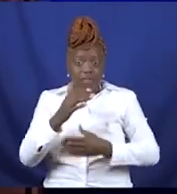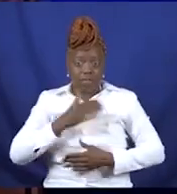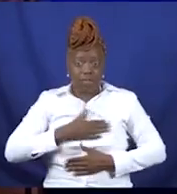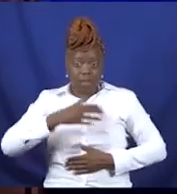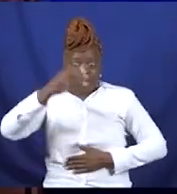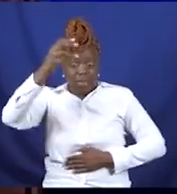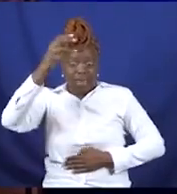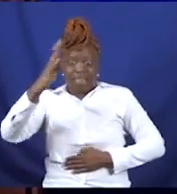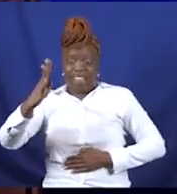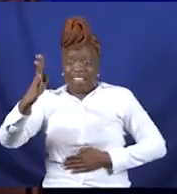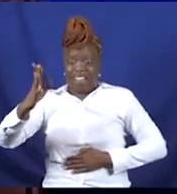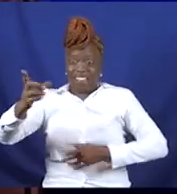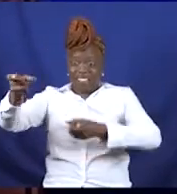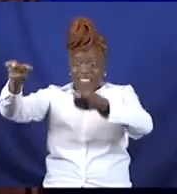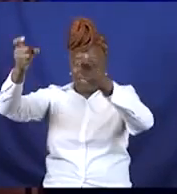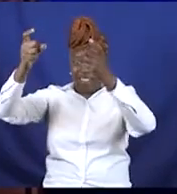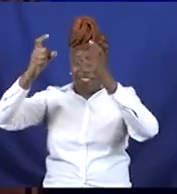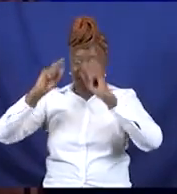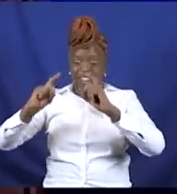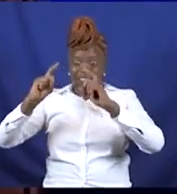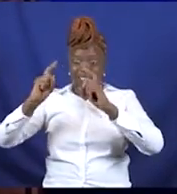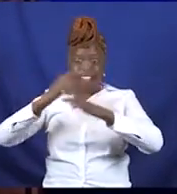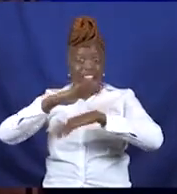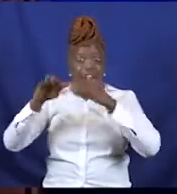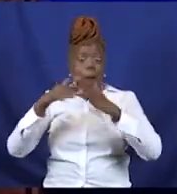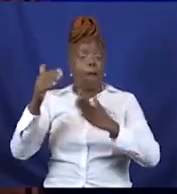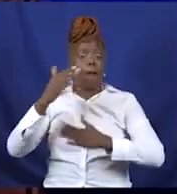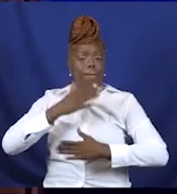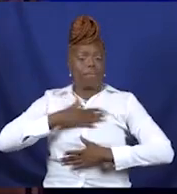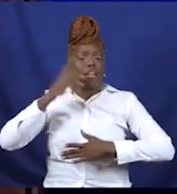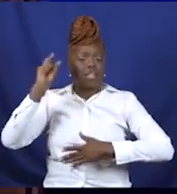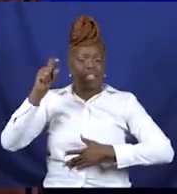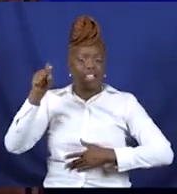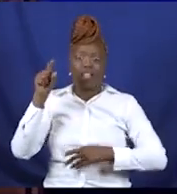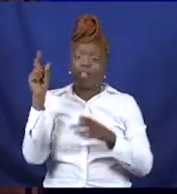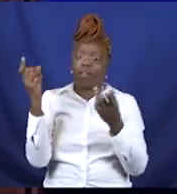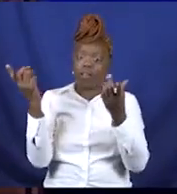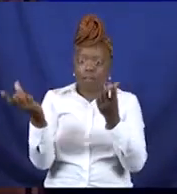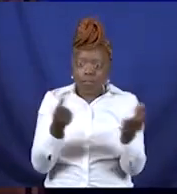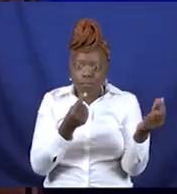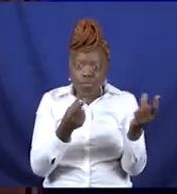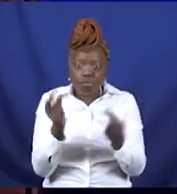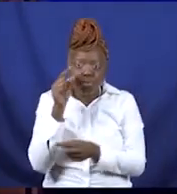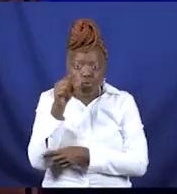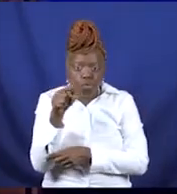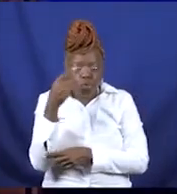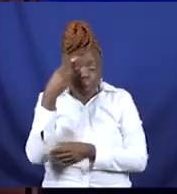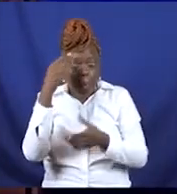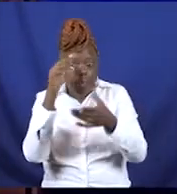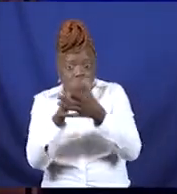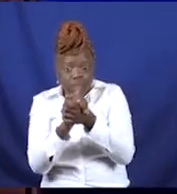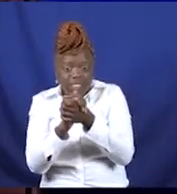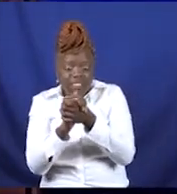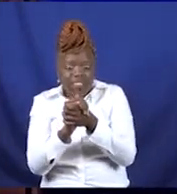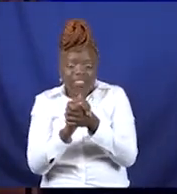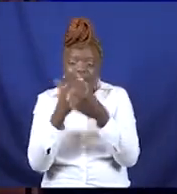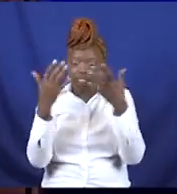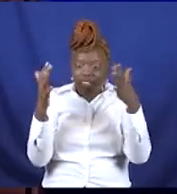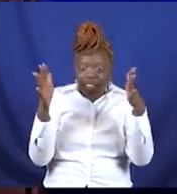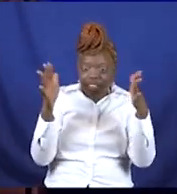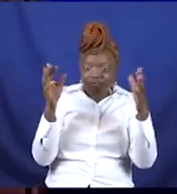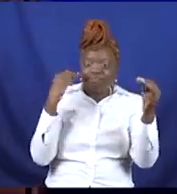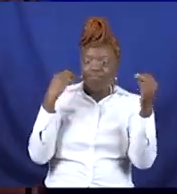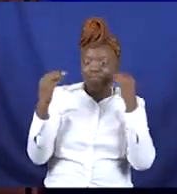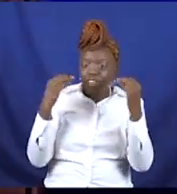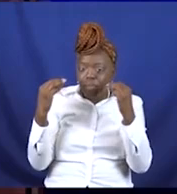supply all my need? That's the question. Do you believe? I closed the little message because Sister Martha